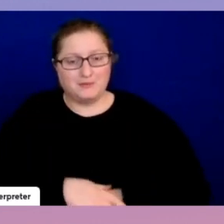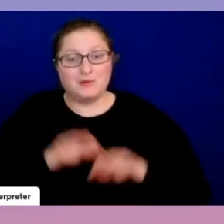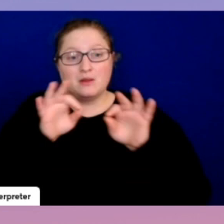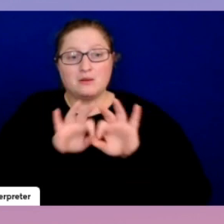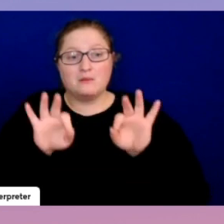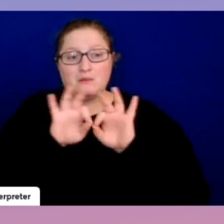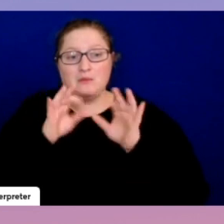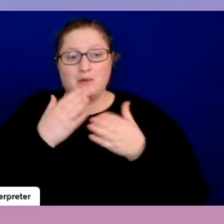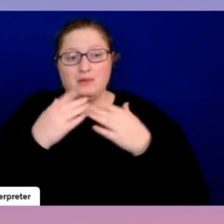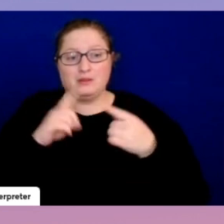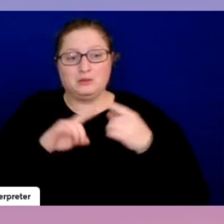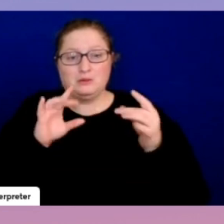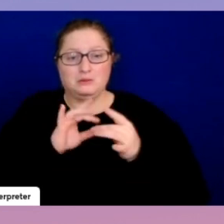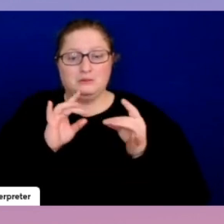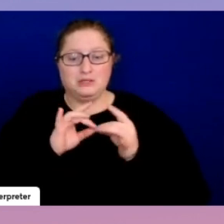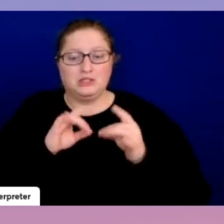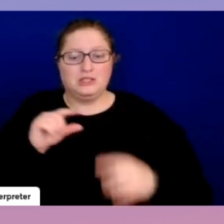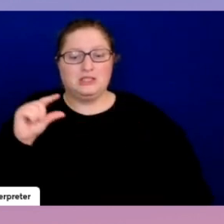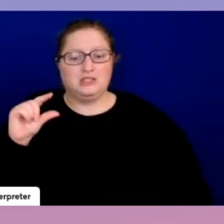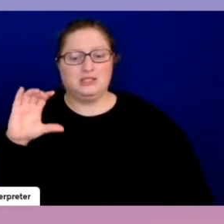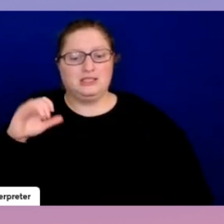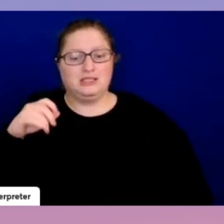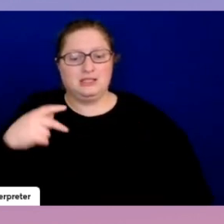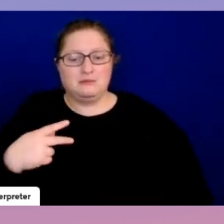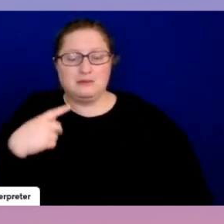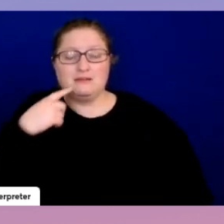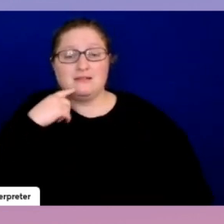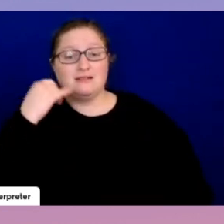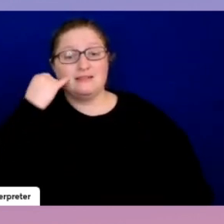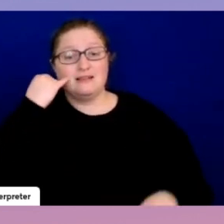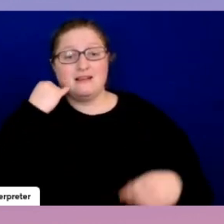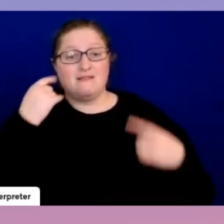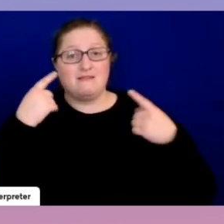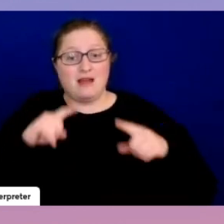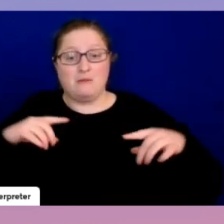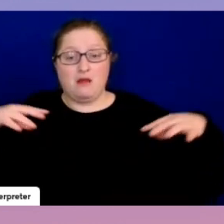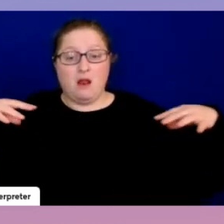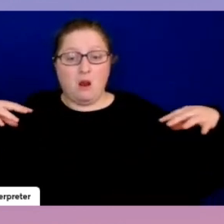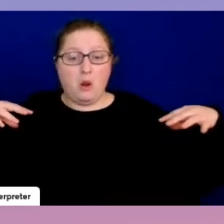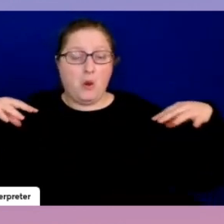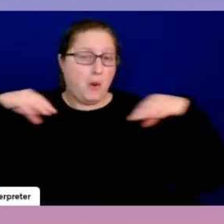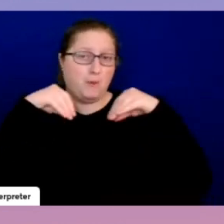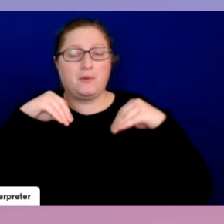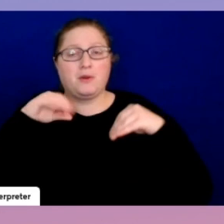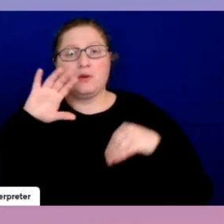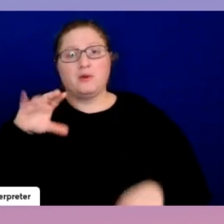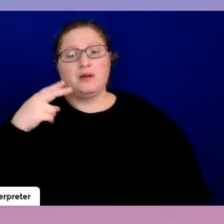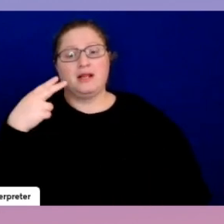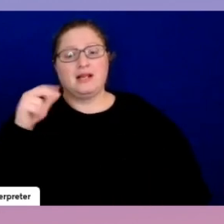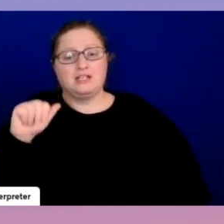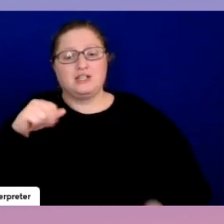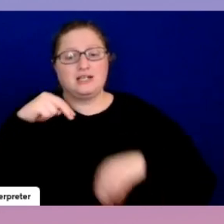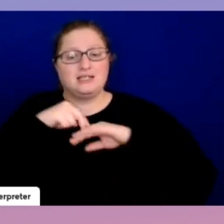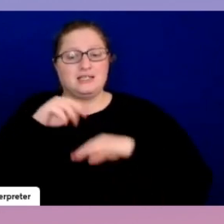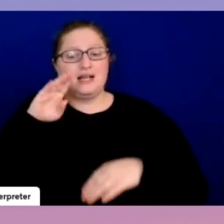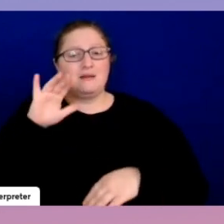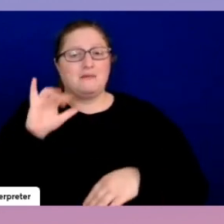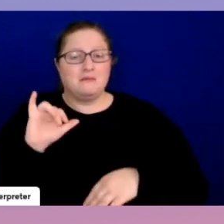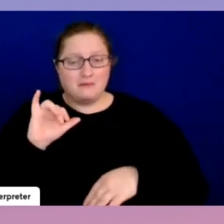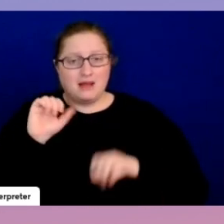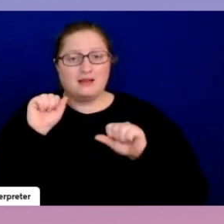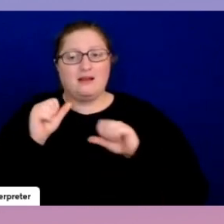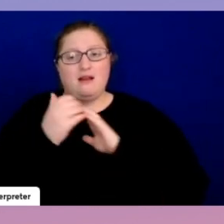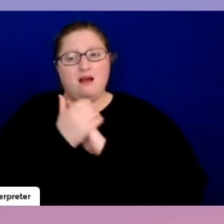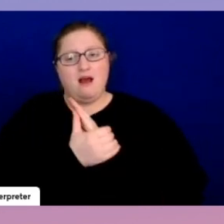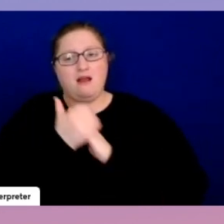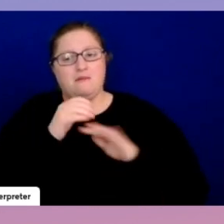here is that GCP claims that in case of a zonal outage, your HA or standby instance can automatically take over